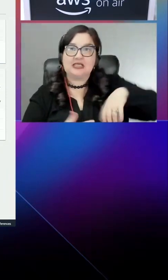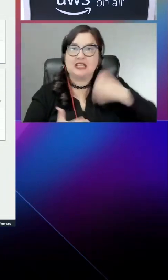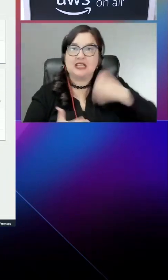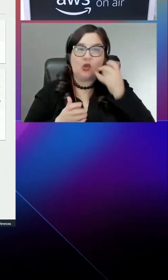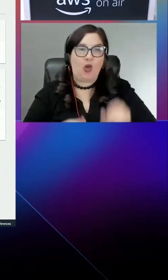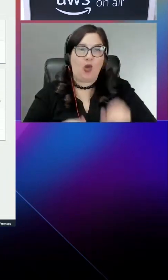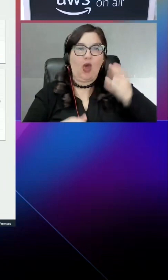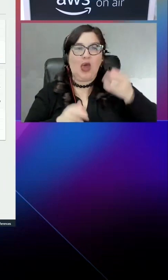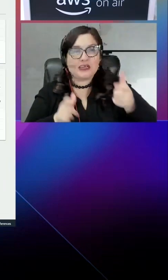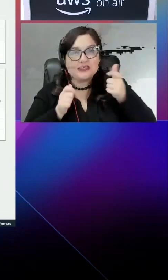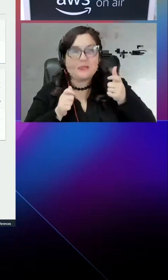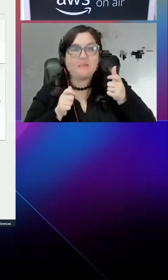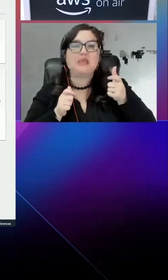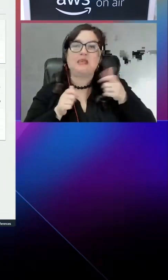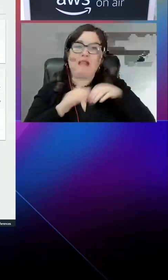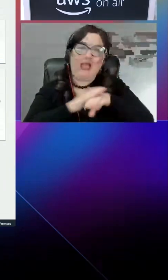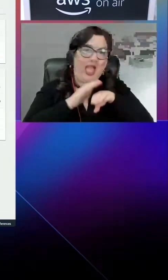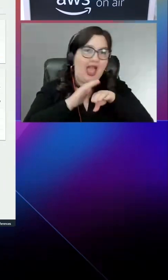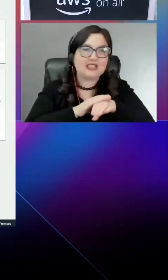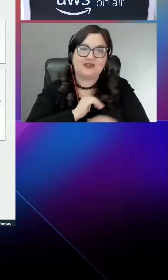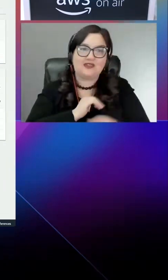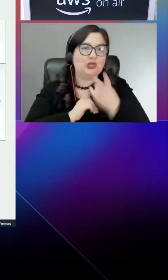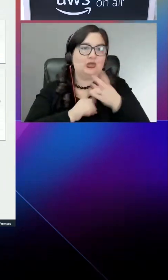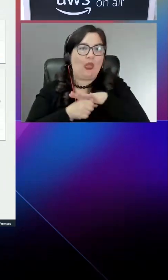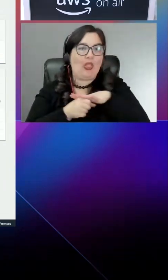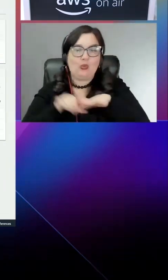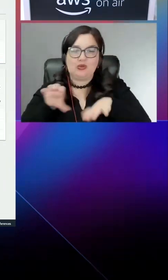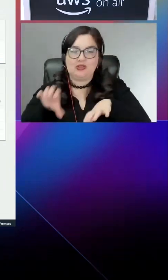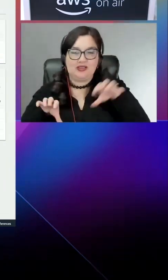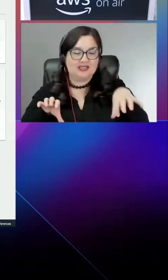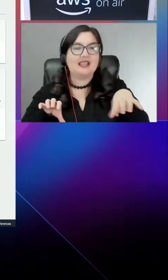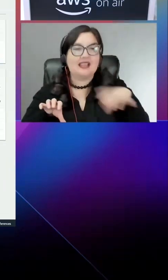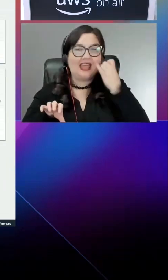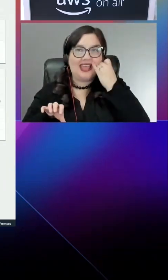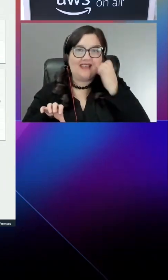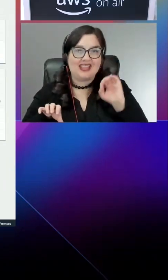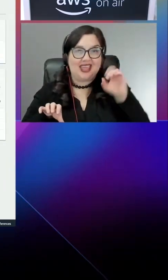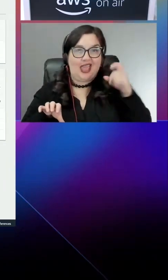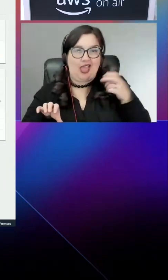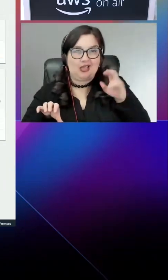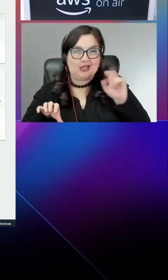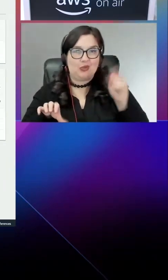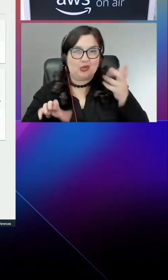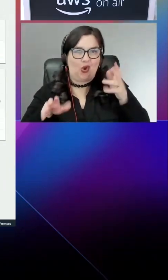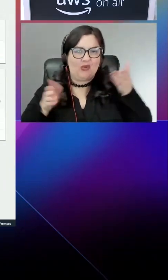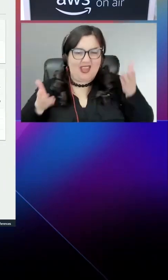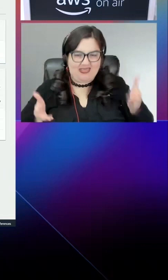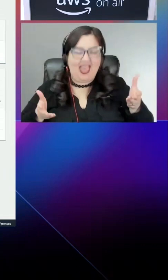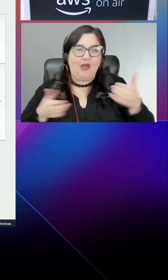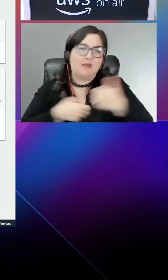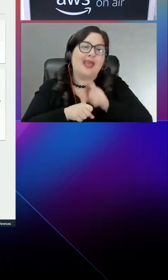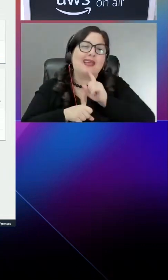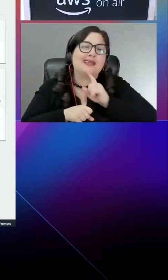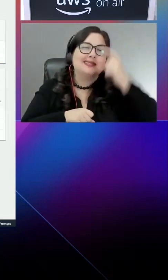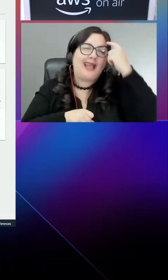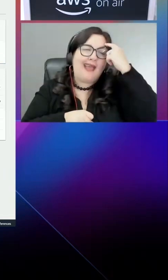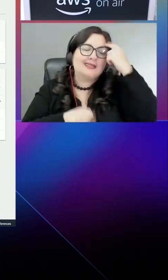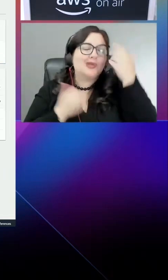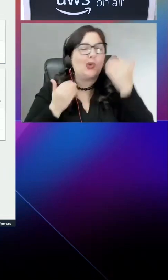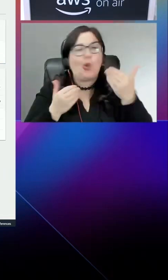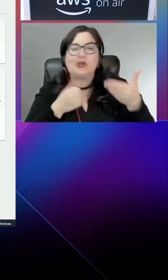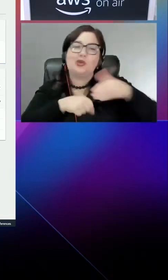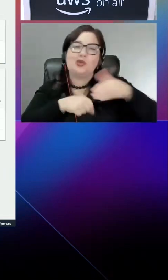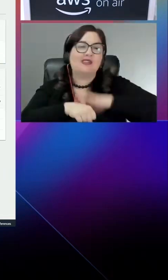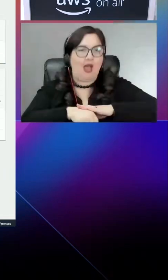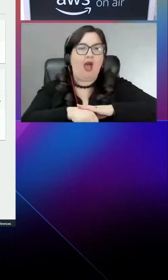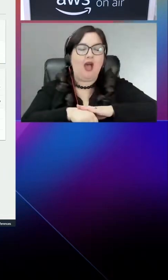between two locations, right. particularly if you already have DX ports there, you know, that just makes a ton of sense to turn that on. And so it's really, I think, more about, like, do